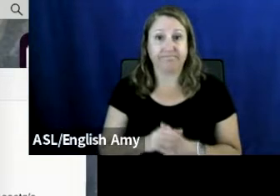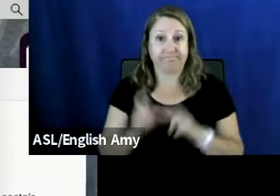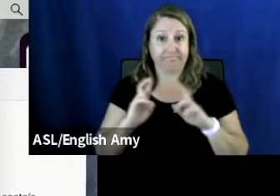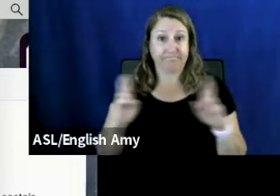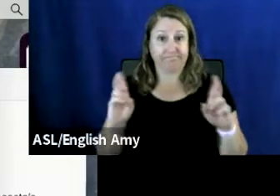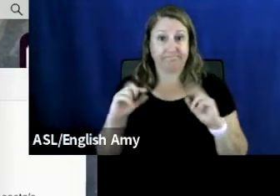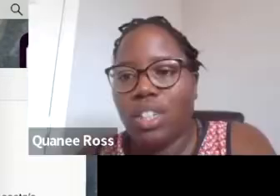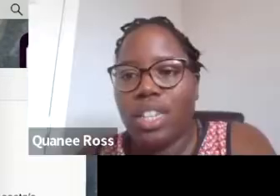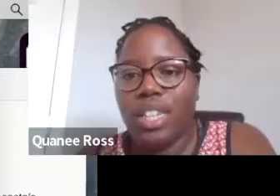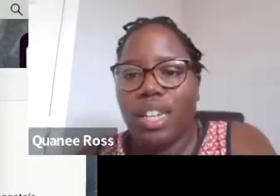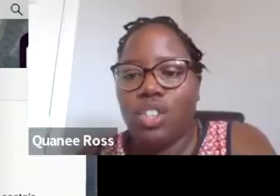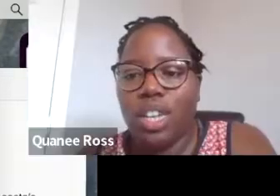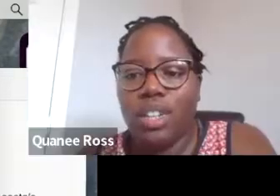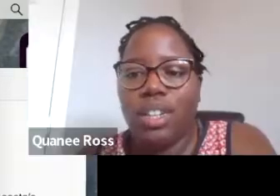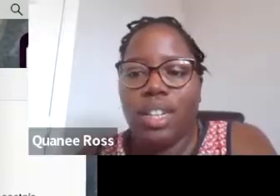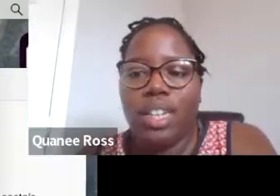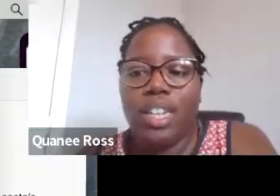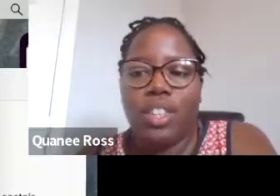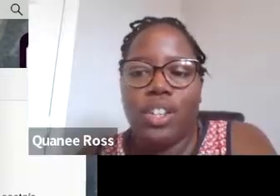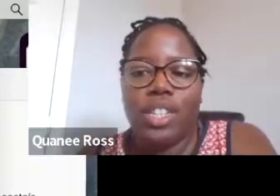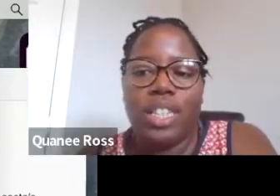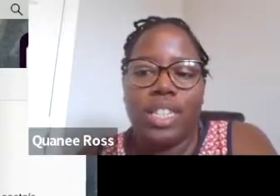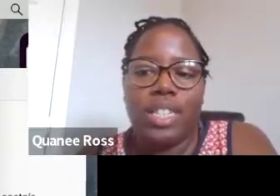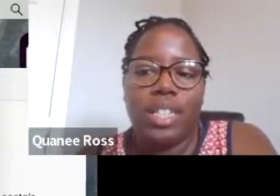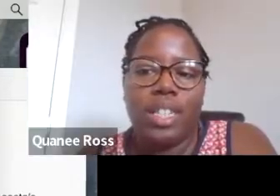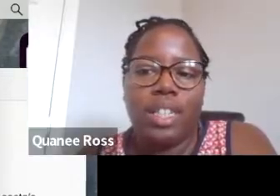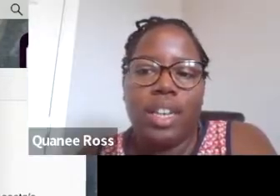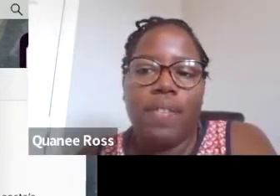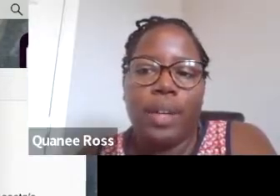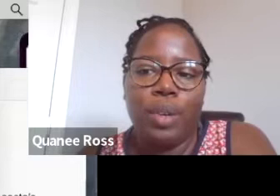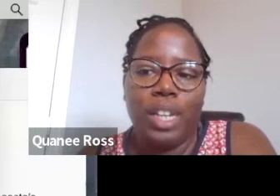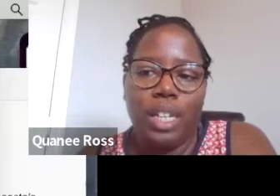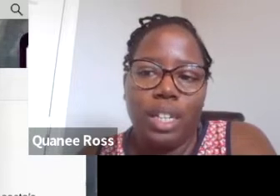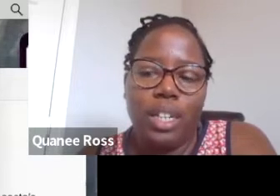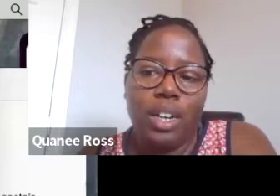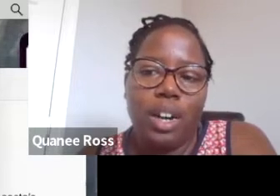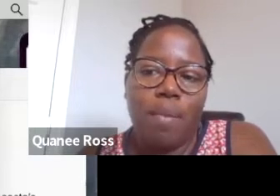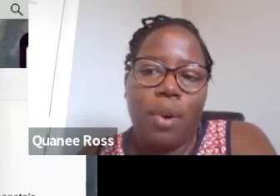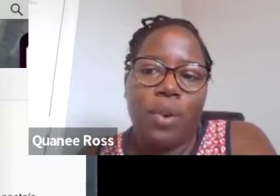Does every student get to engage in getting their lesson evaluated